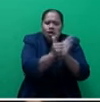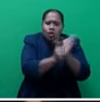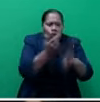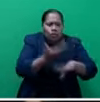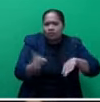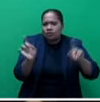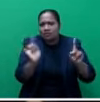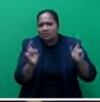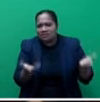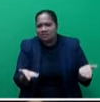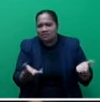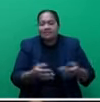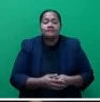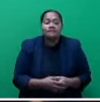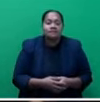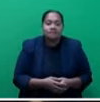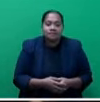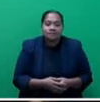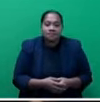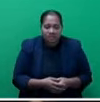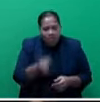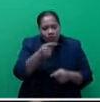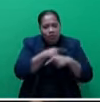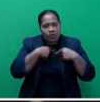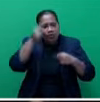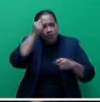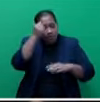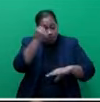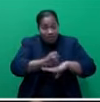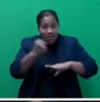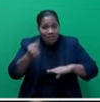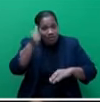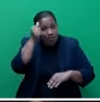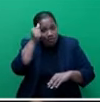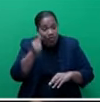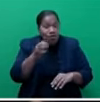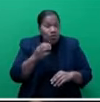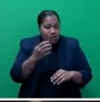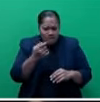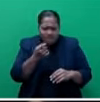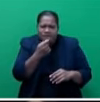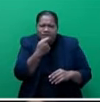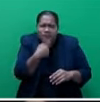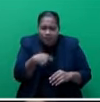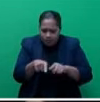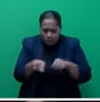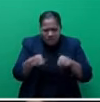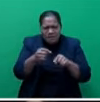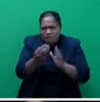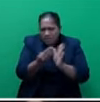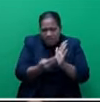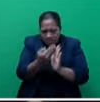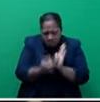be. And we know that the government knows that very few, if any, of these bills require